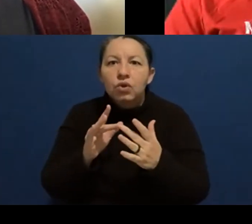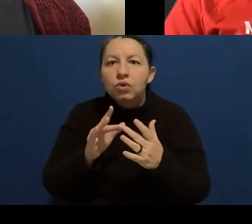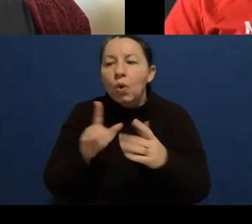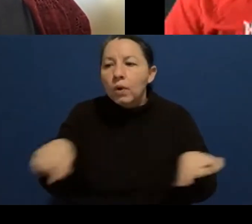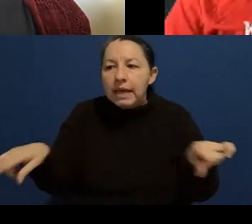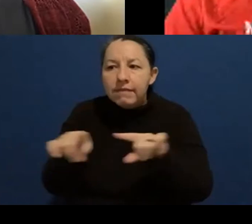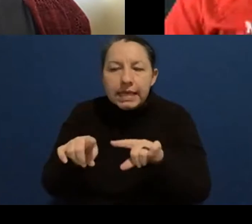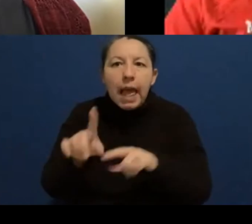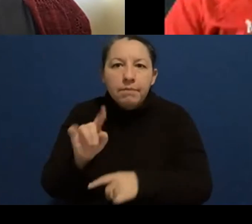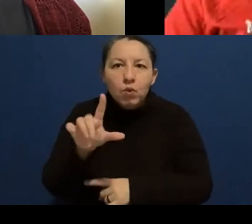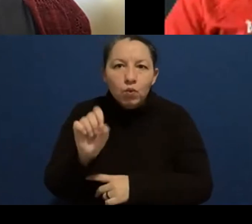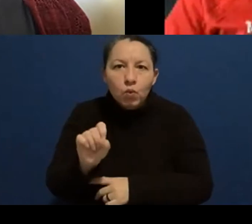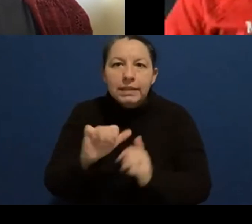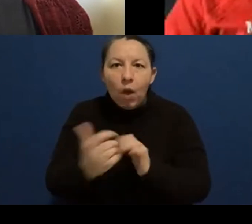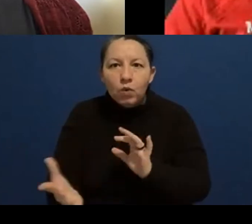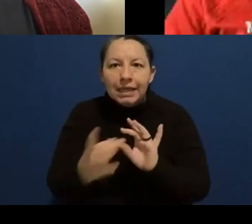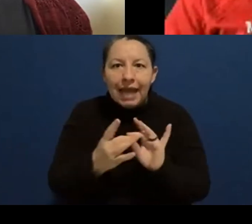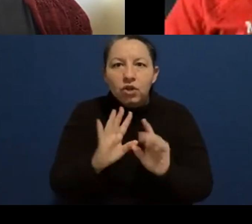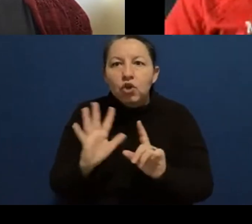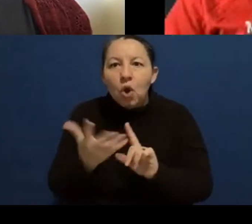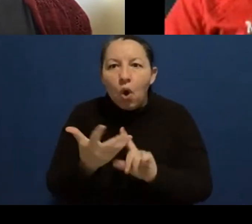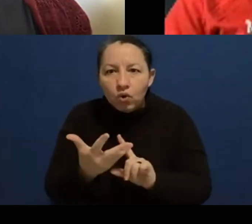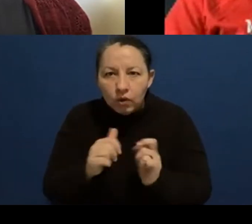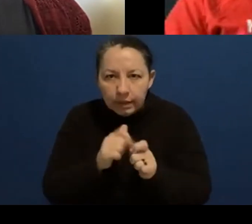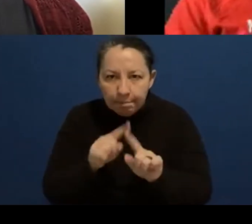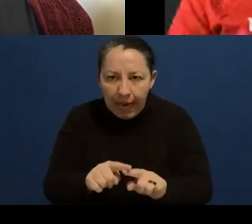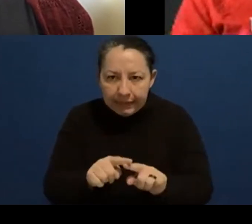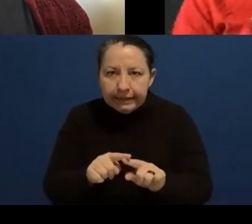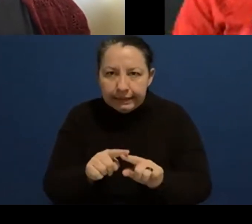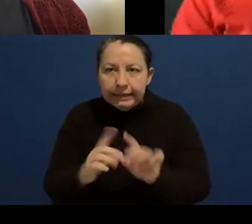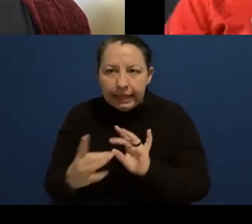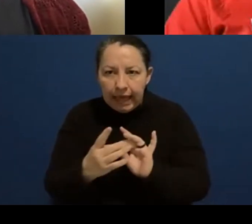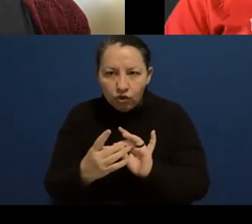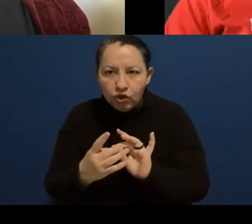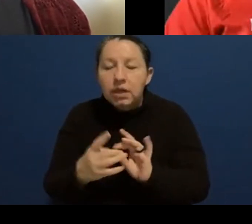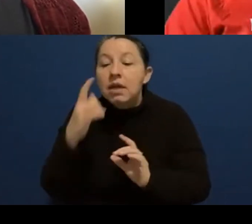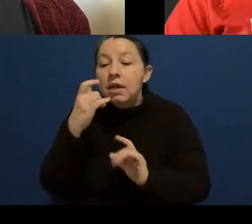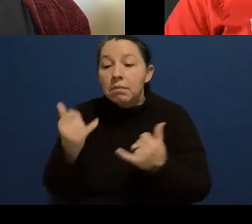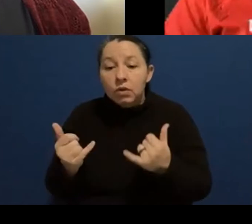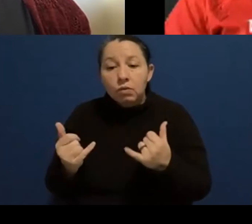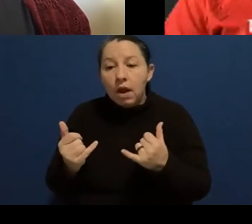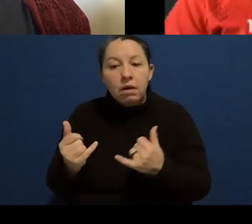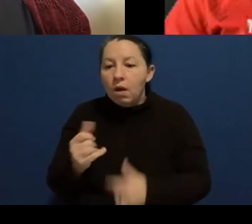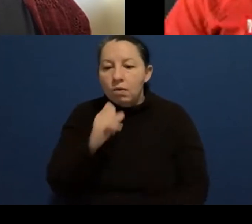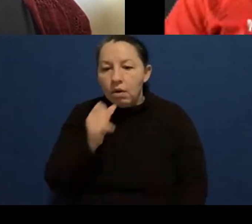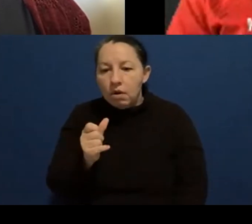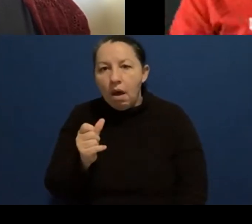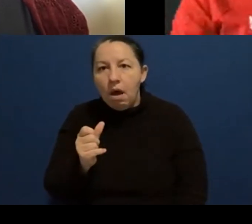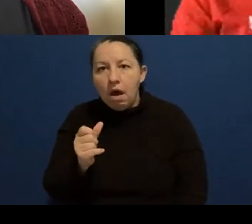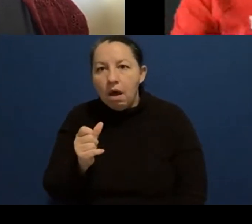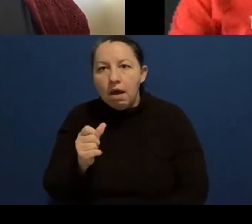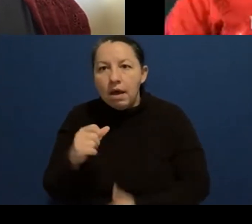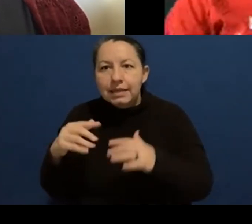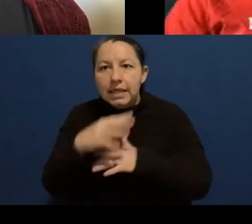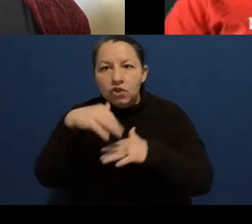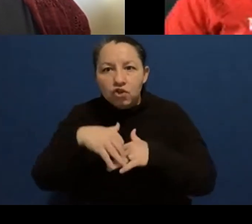how we've been helping right now, to make sure, because they are non-Indigenous